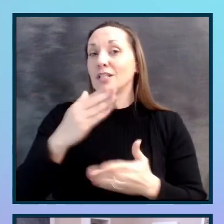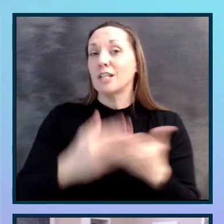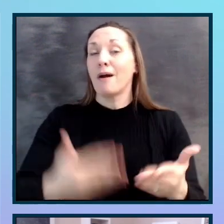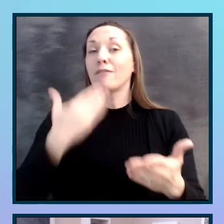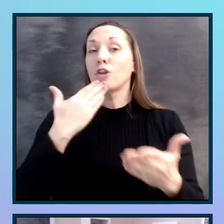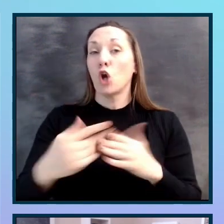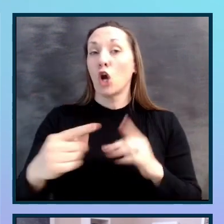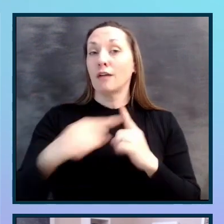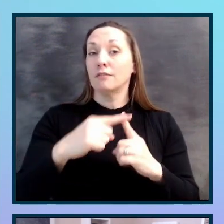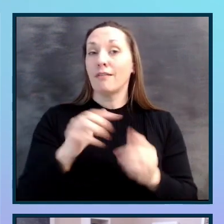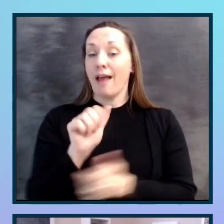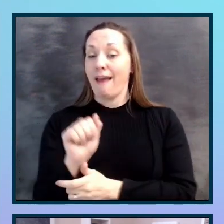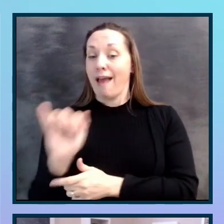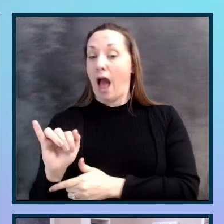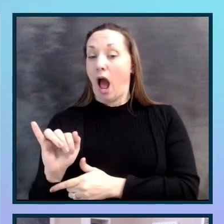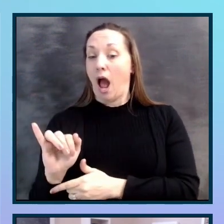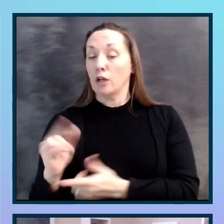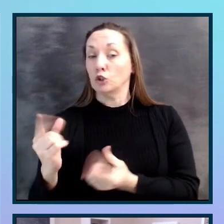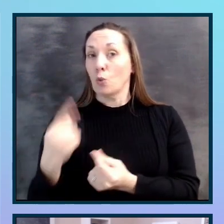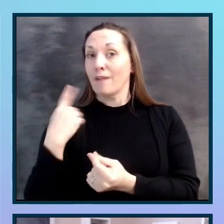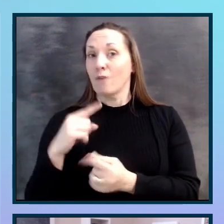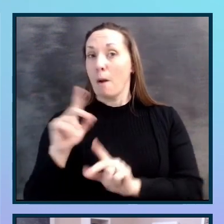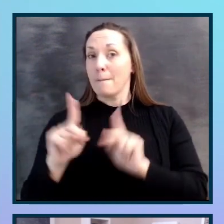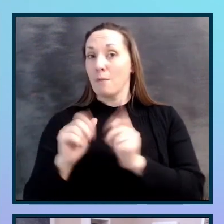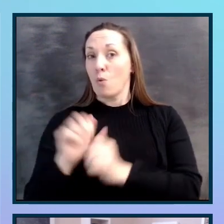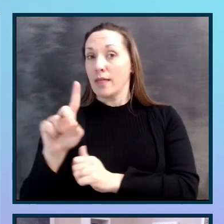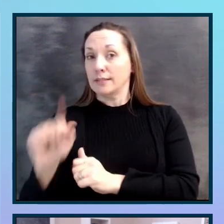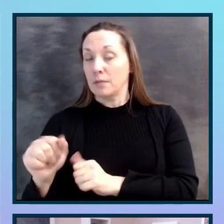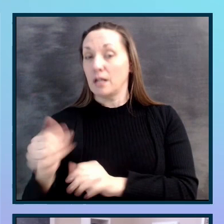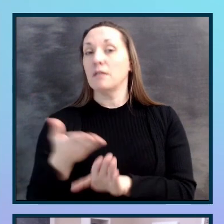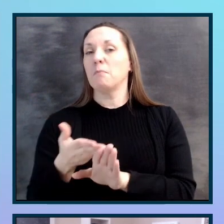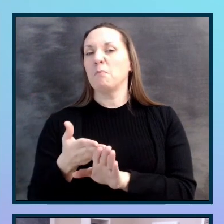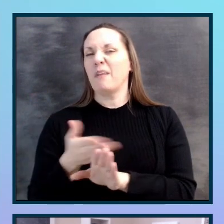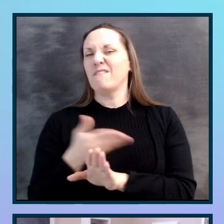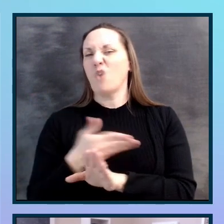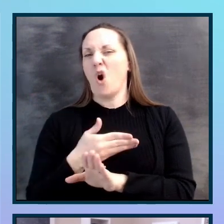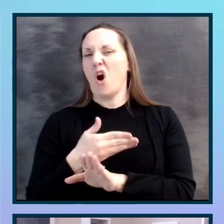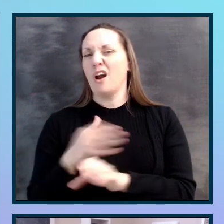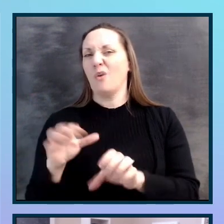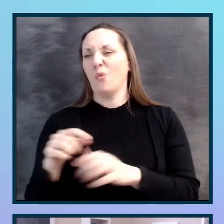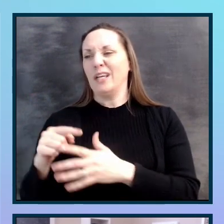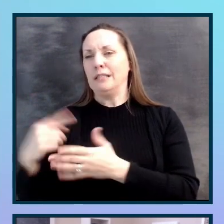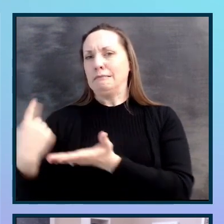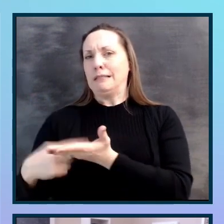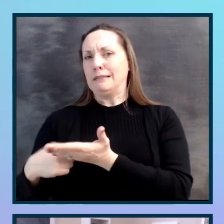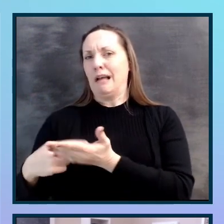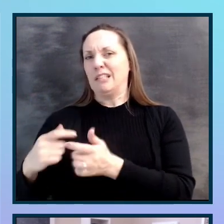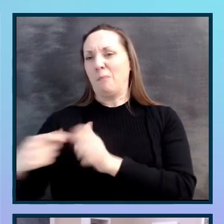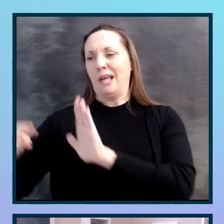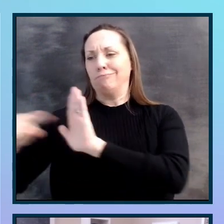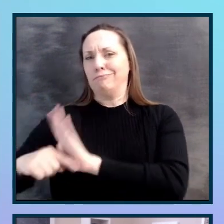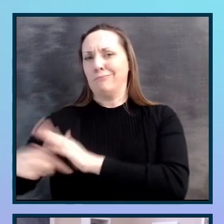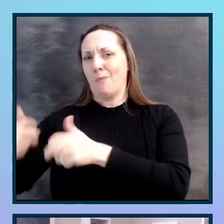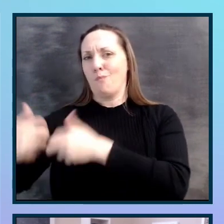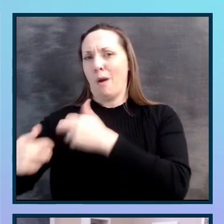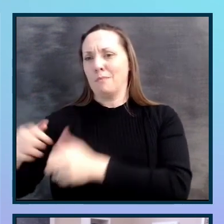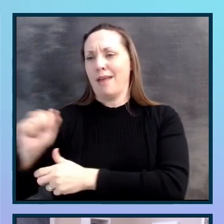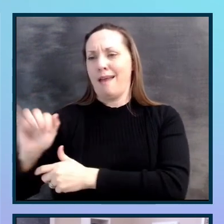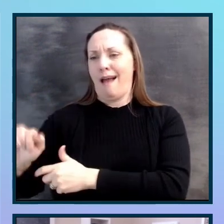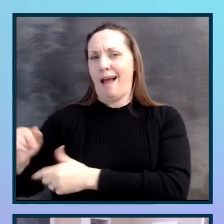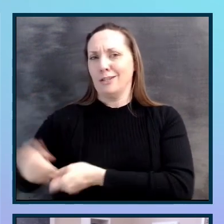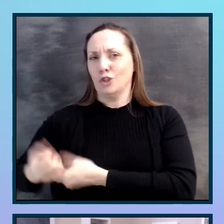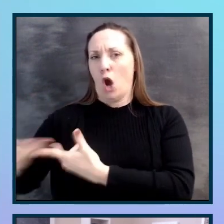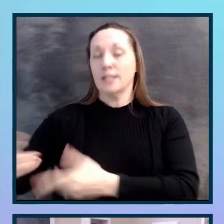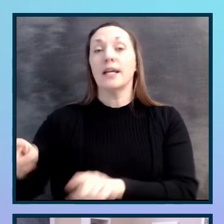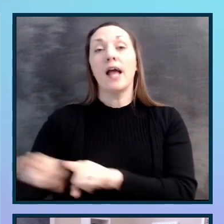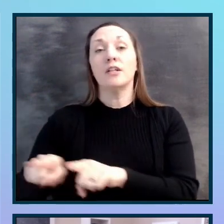currently doing for people with disabilities, before we really get on to some of those big problems that AI is causing, as well as